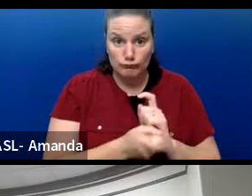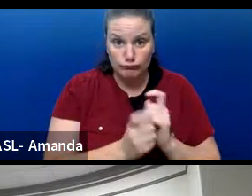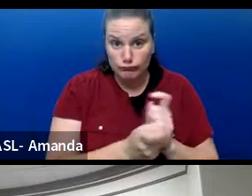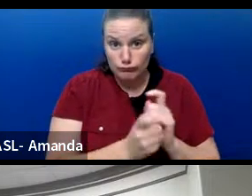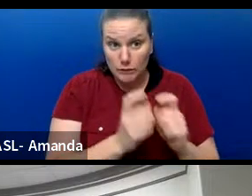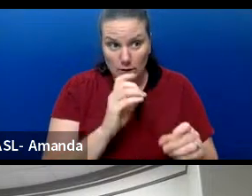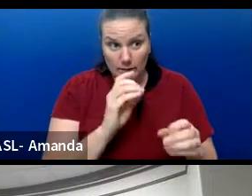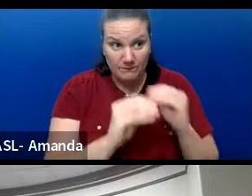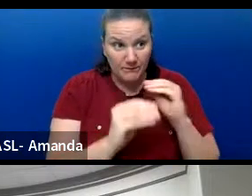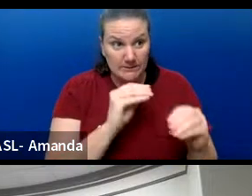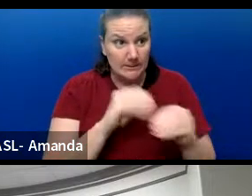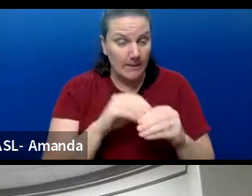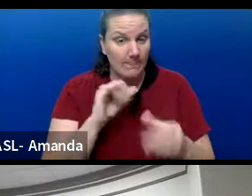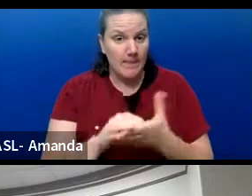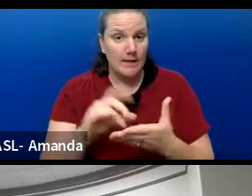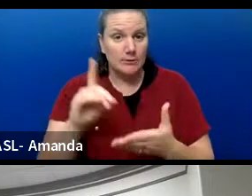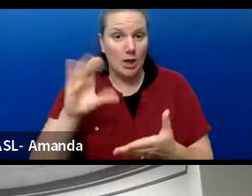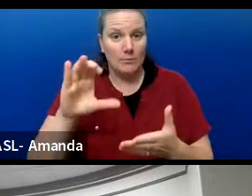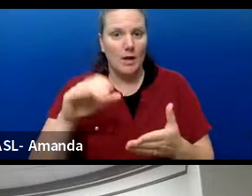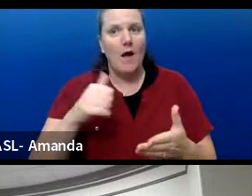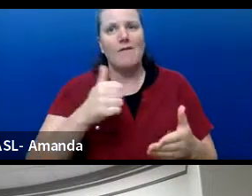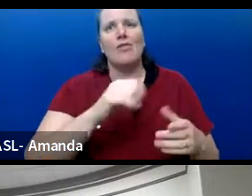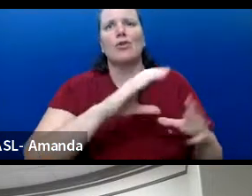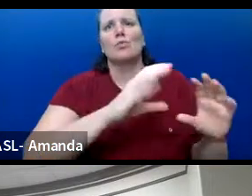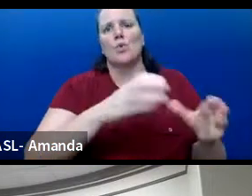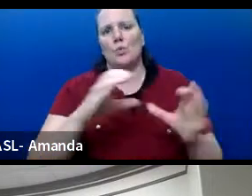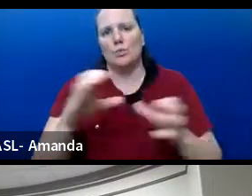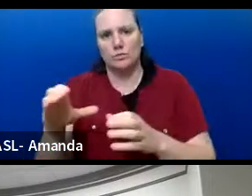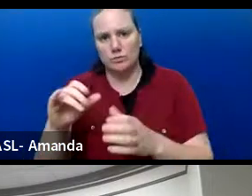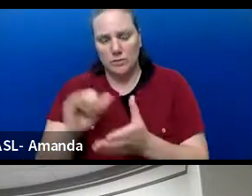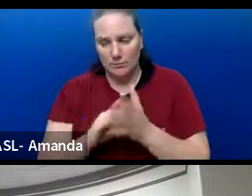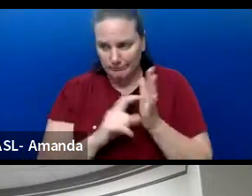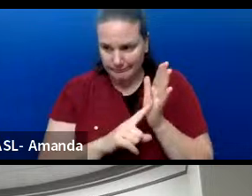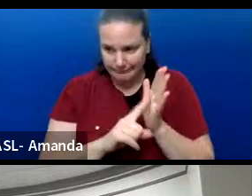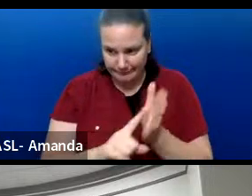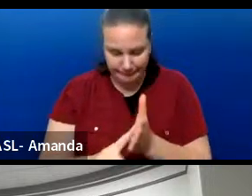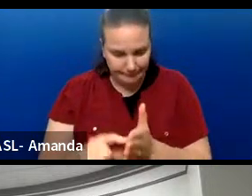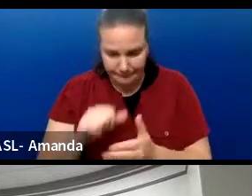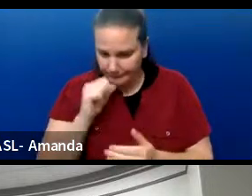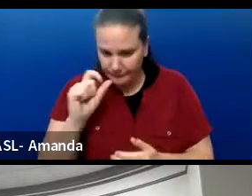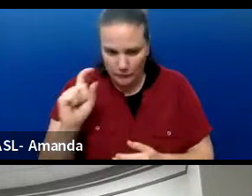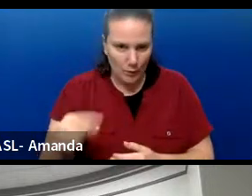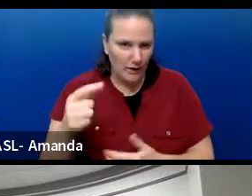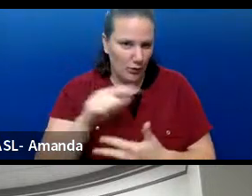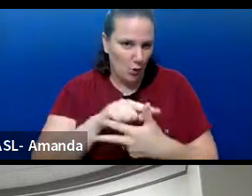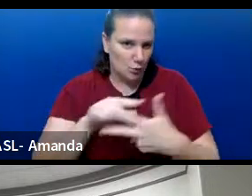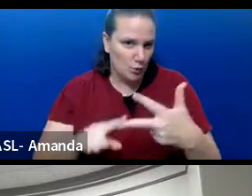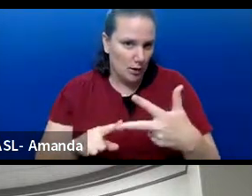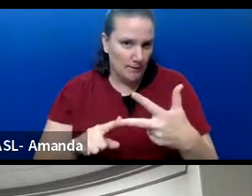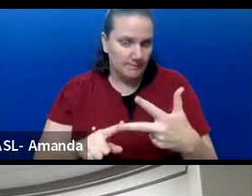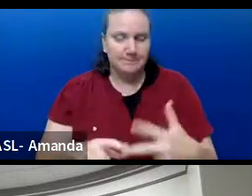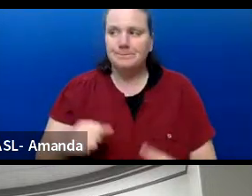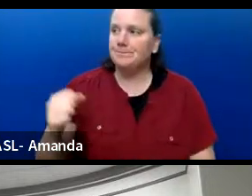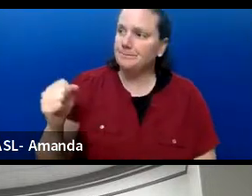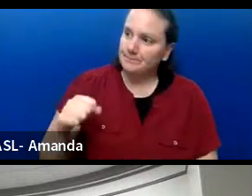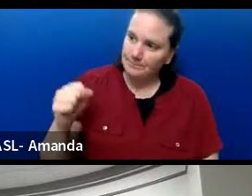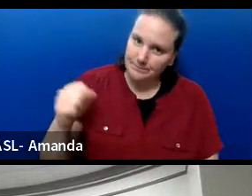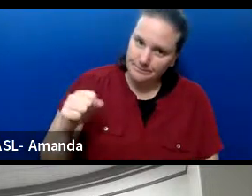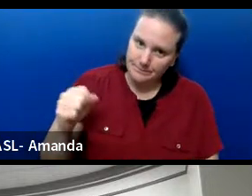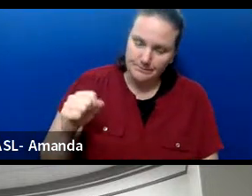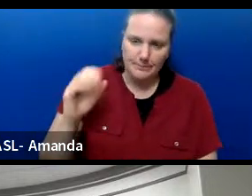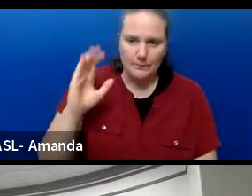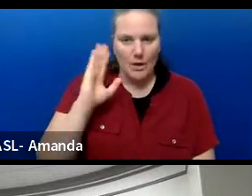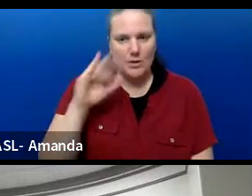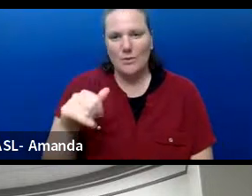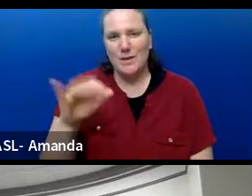documents? Because there are other groups that would be investigating that, not just those 3. Absolutely. And I know we only have